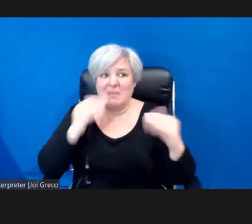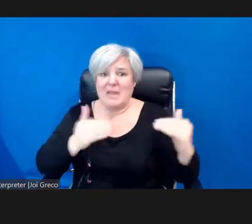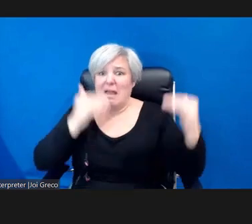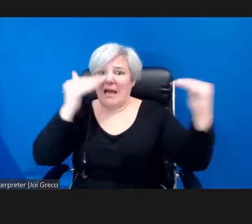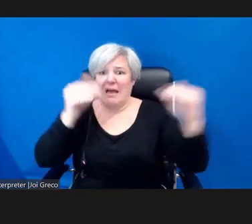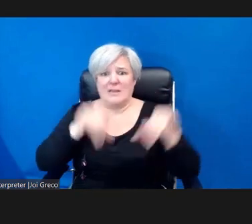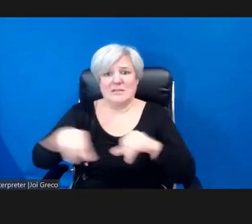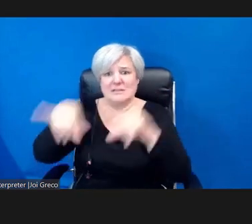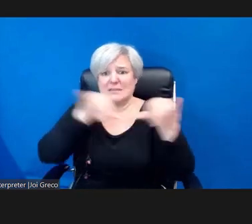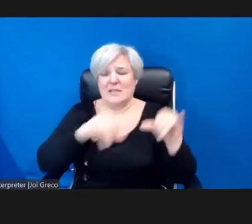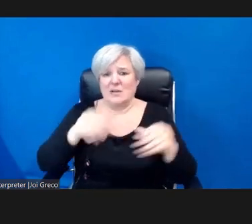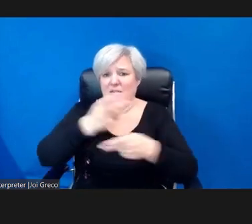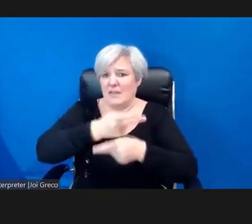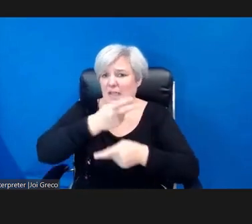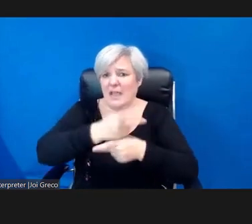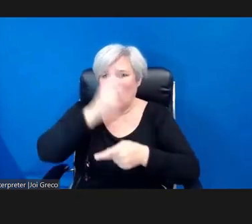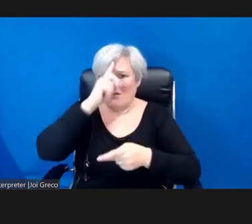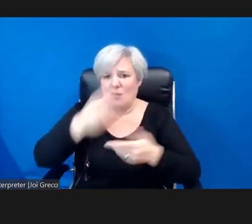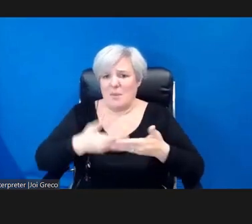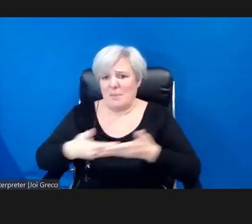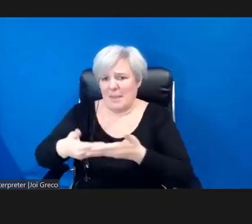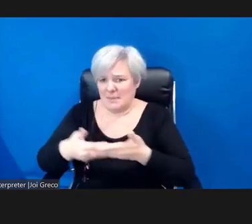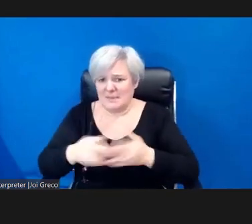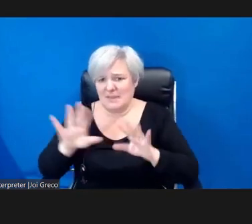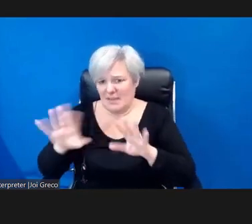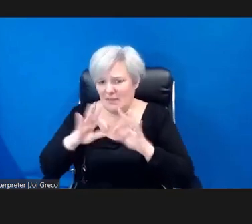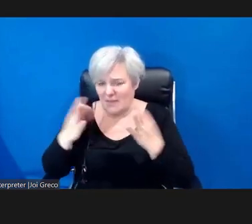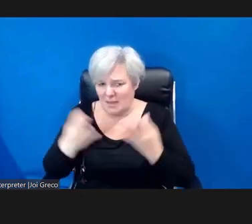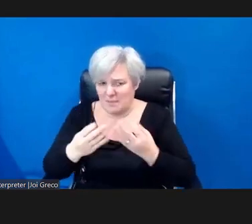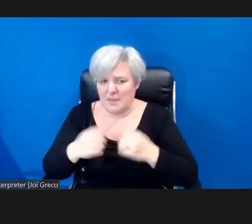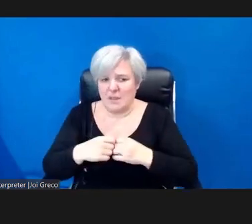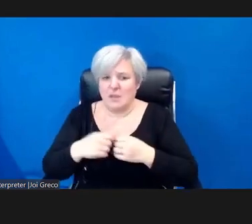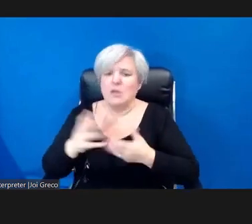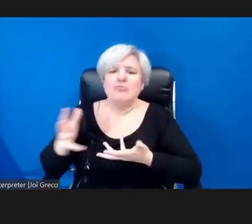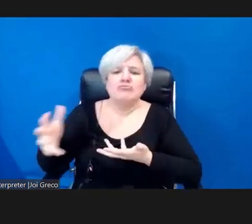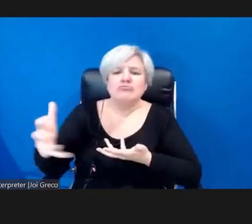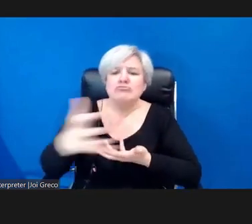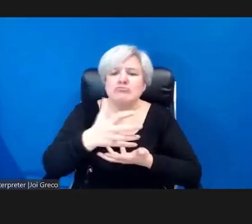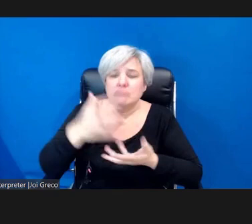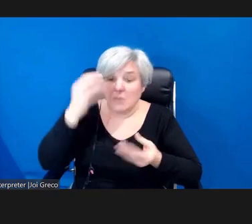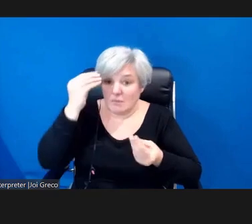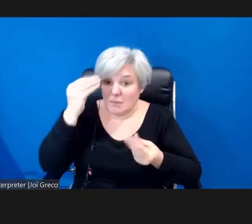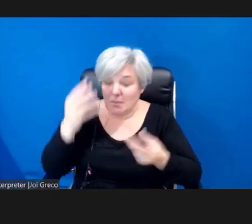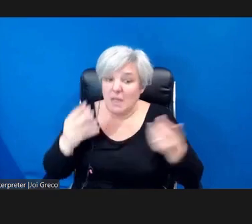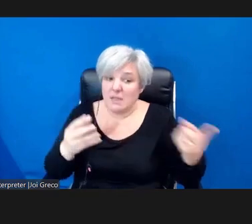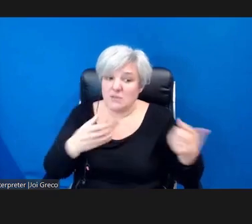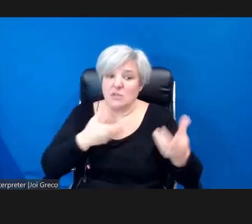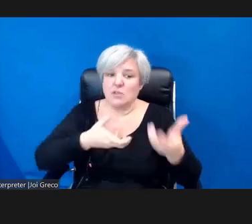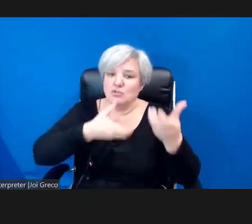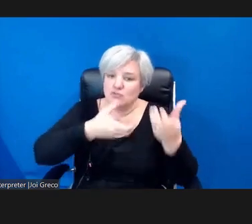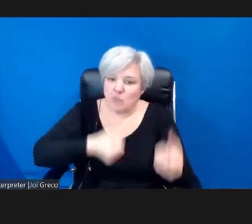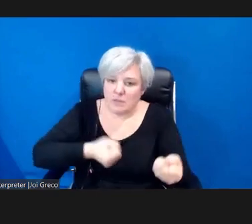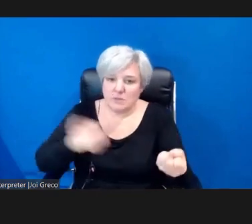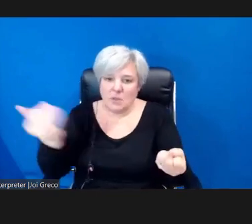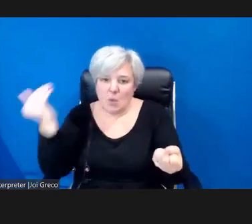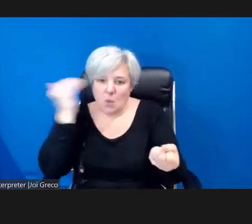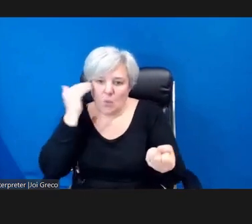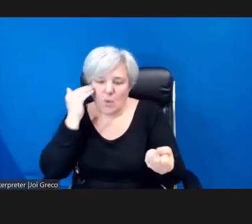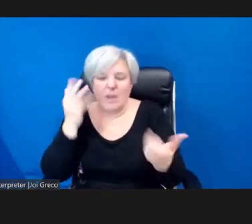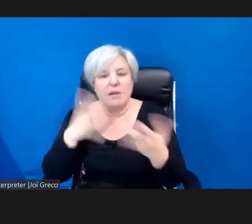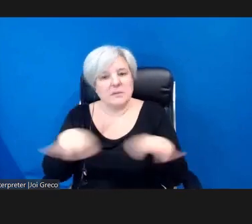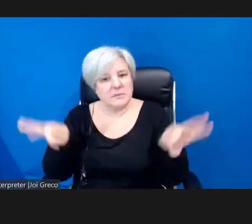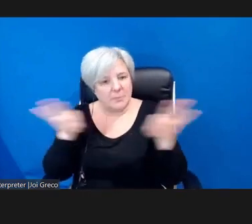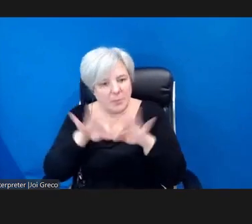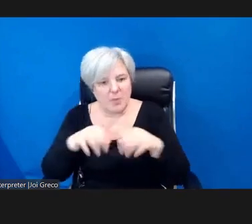for babies and families. Through the information gathering process you've created, trust and awareness, you